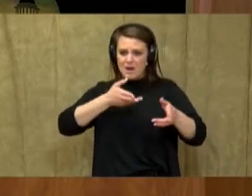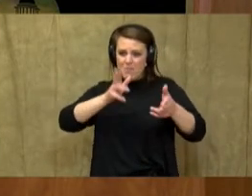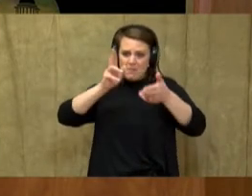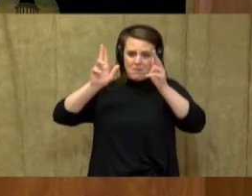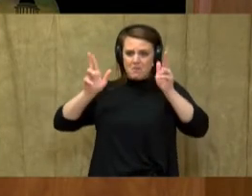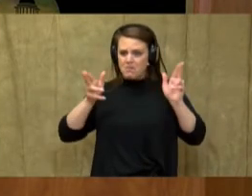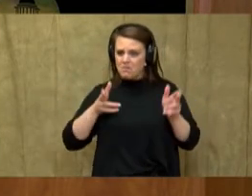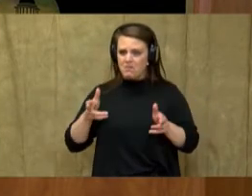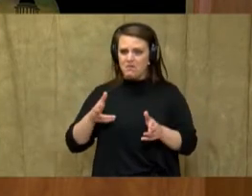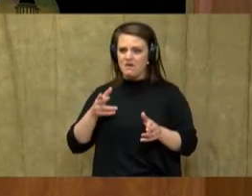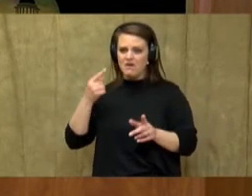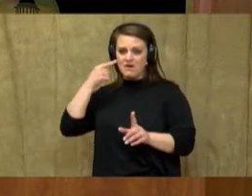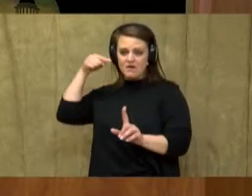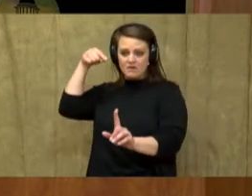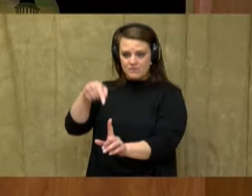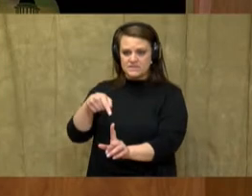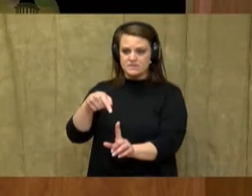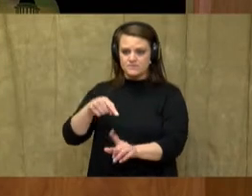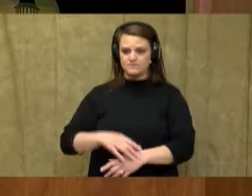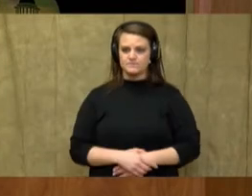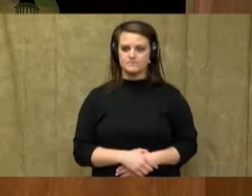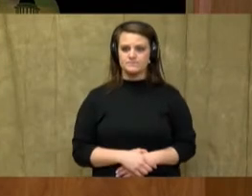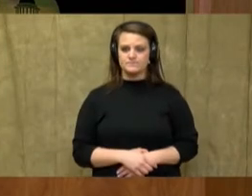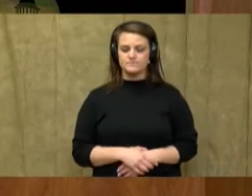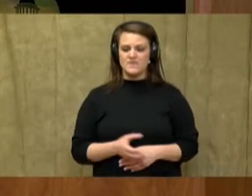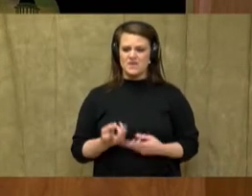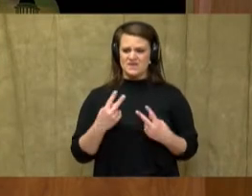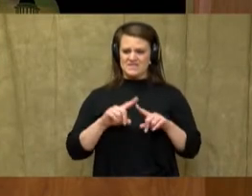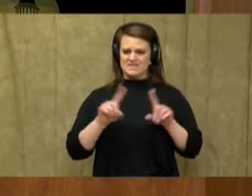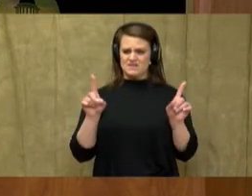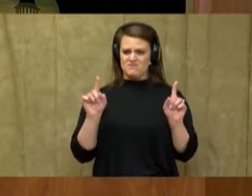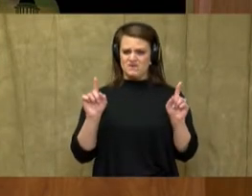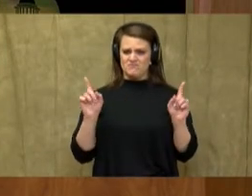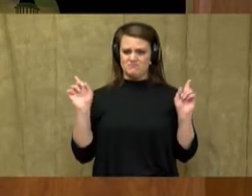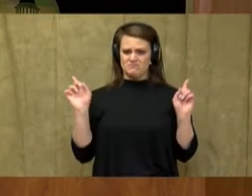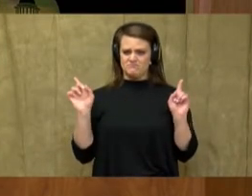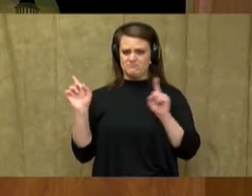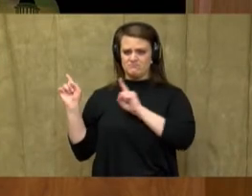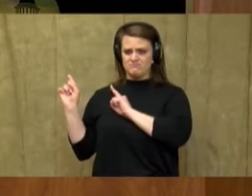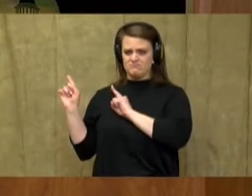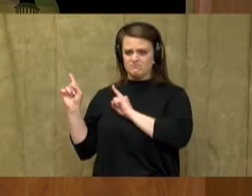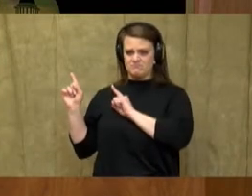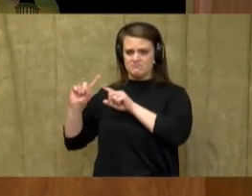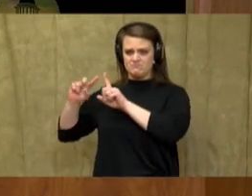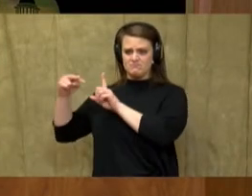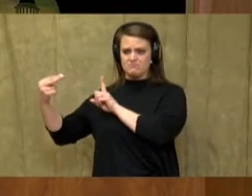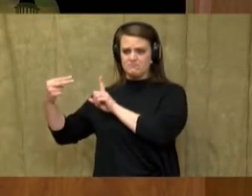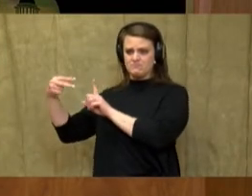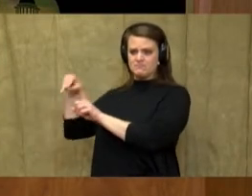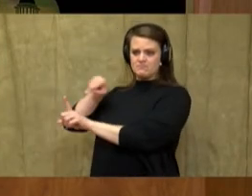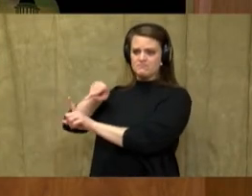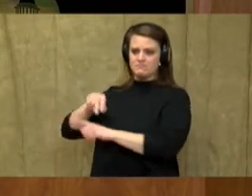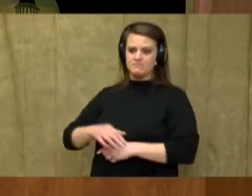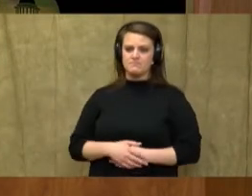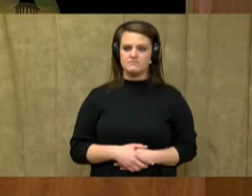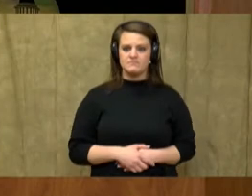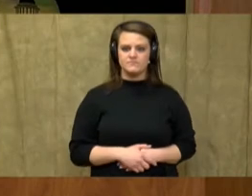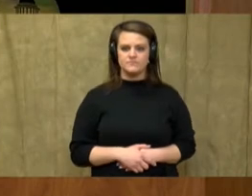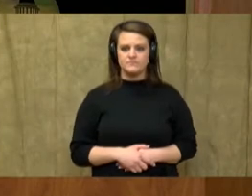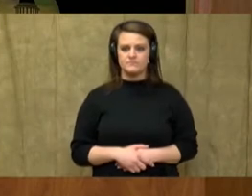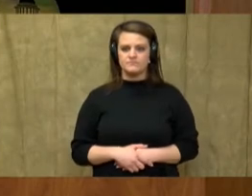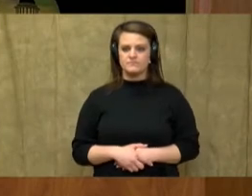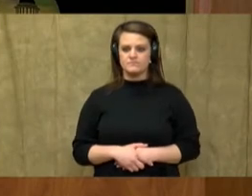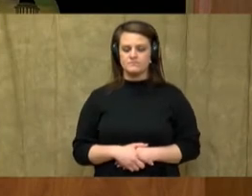just for no reason. Okay, 2 different perspectives of the same event.